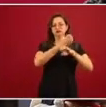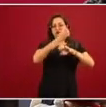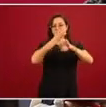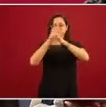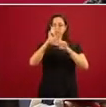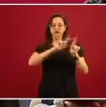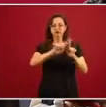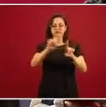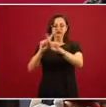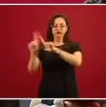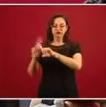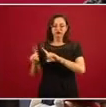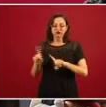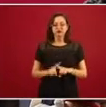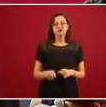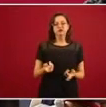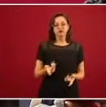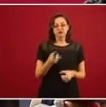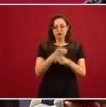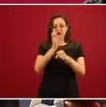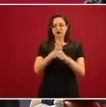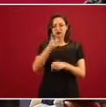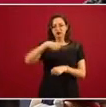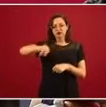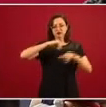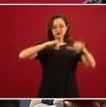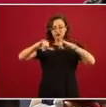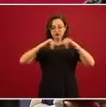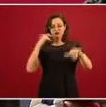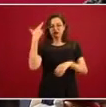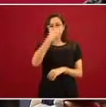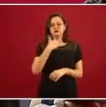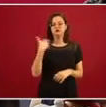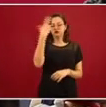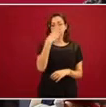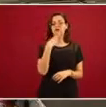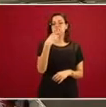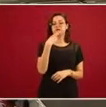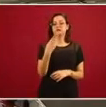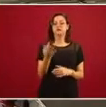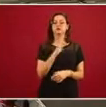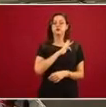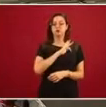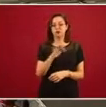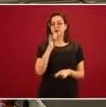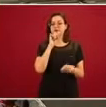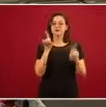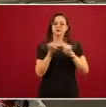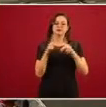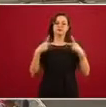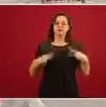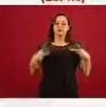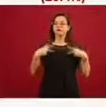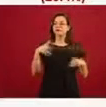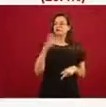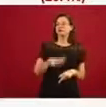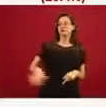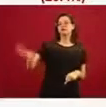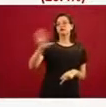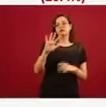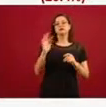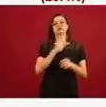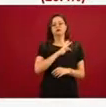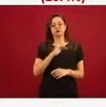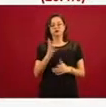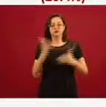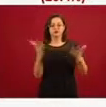meaning 20%, have shown at least one confirmed case of COVID-19. And we are very happy to share